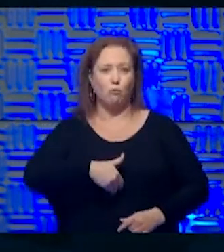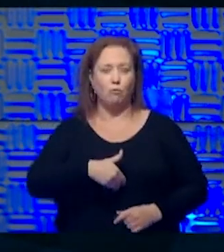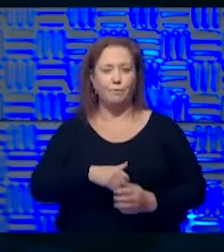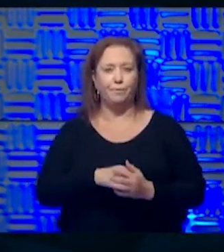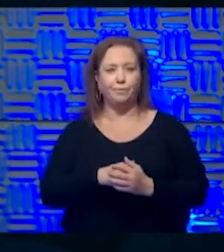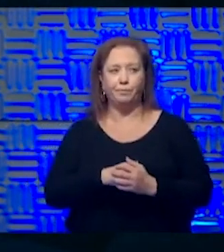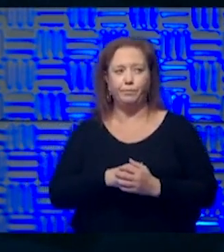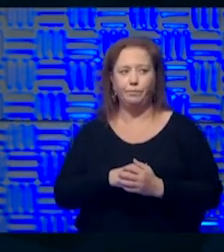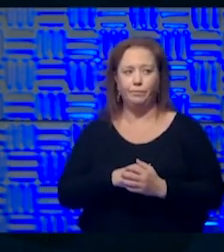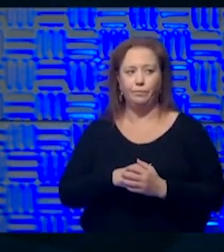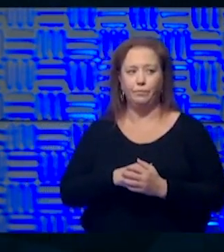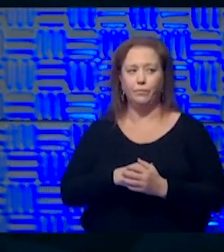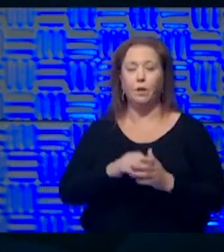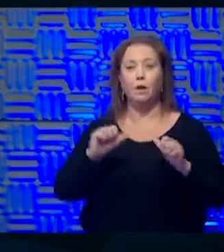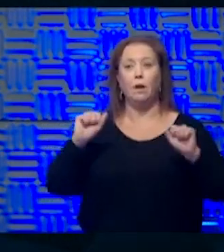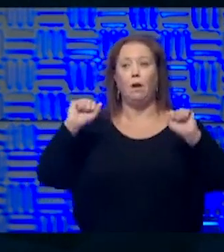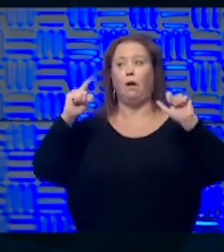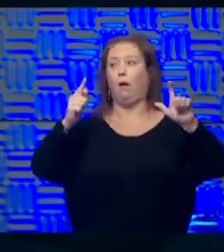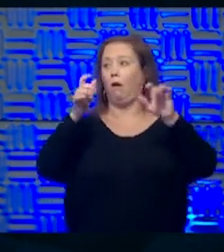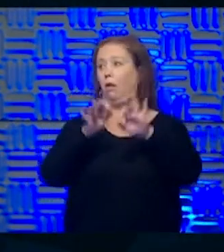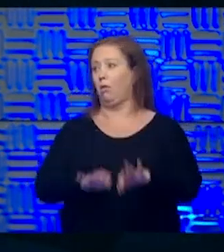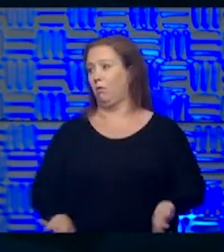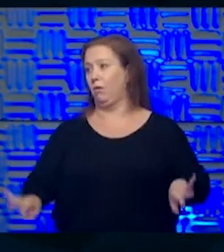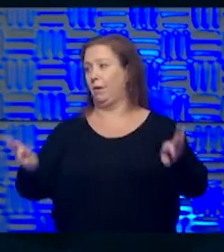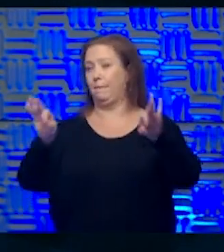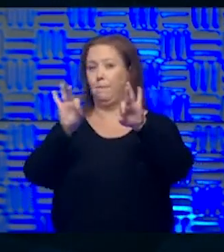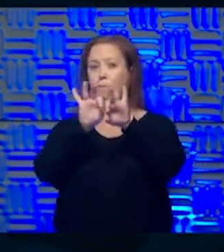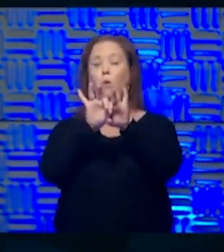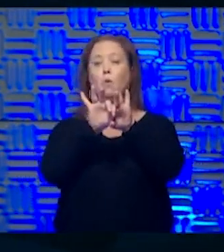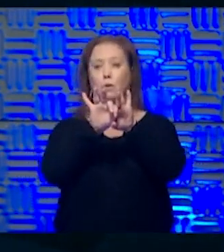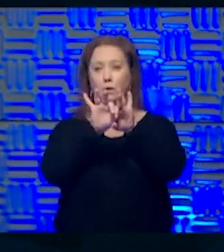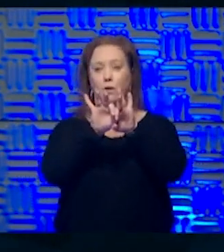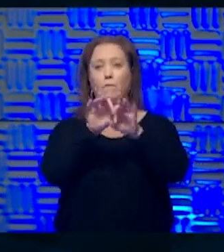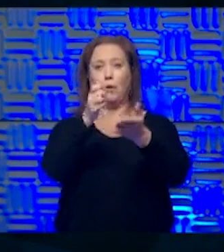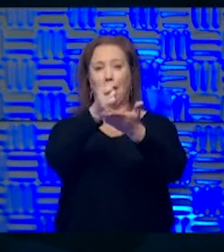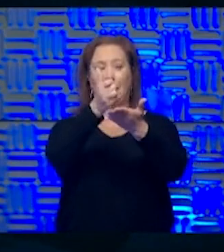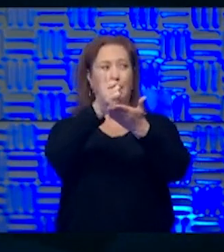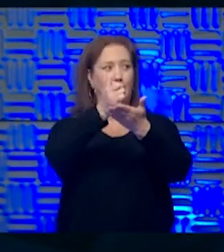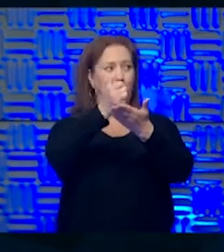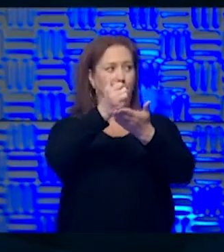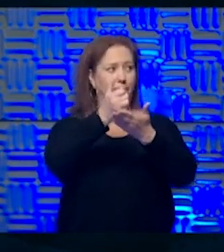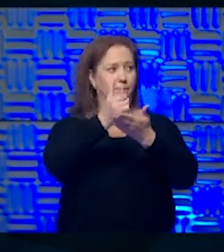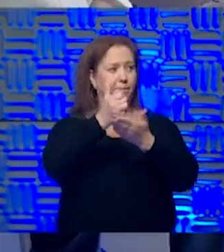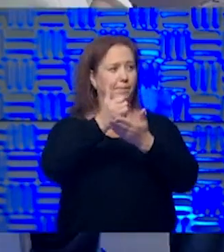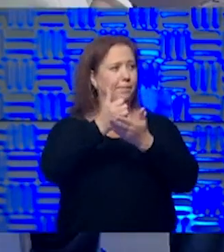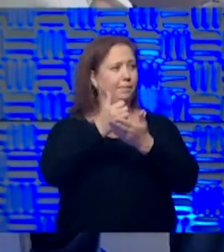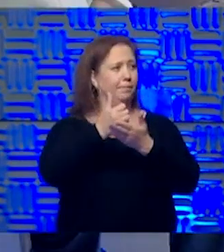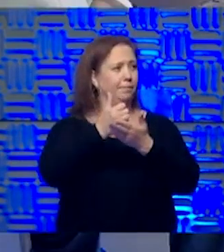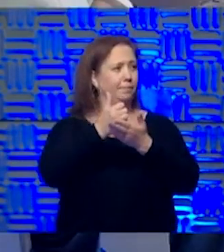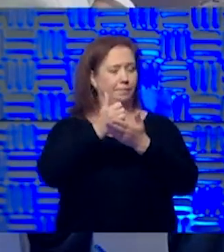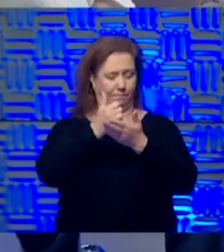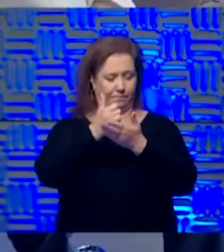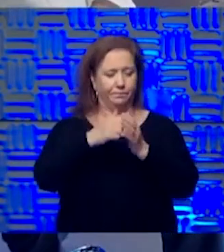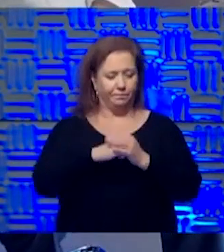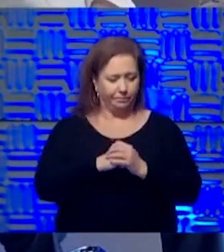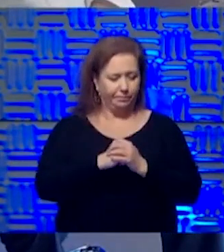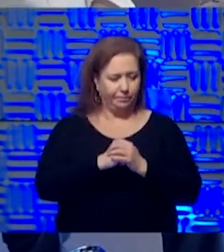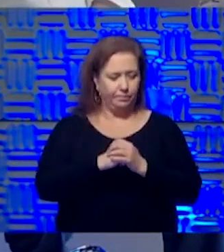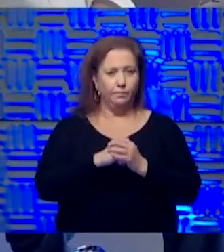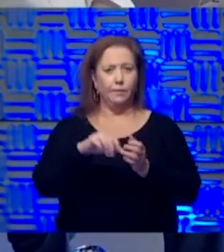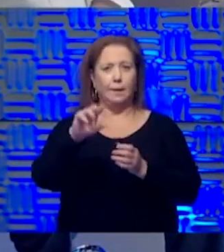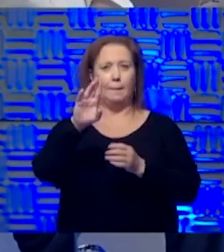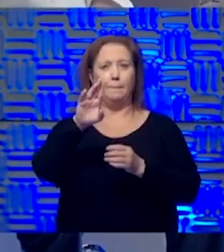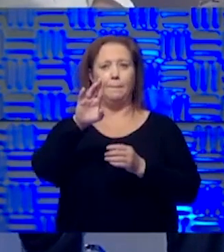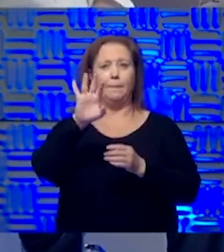Yeah, all those are important warning signs for going to get help. Yeah, we have a Be